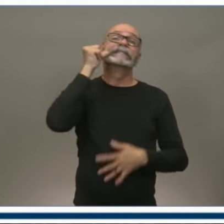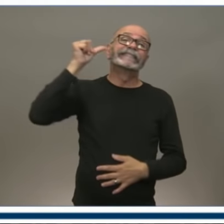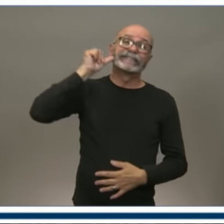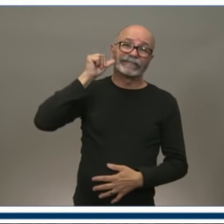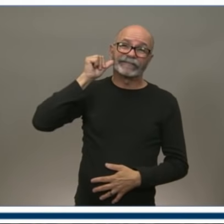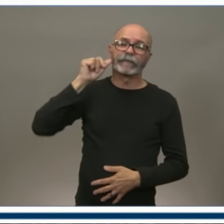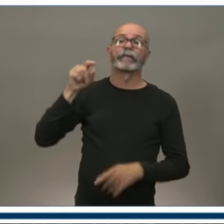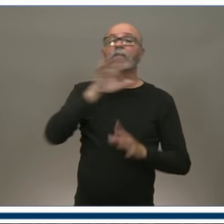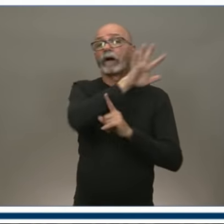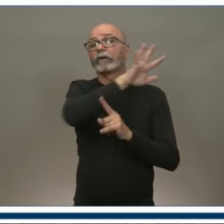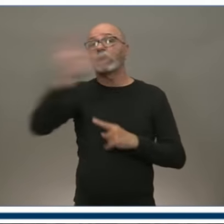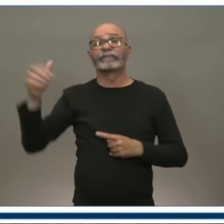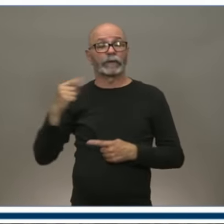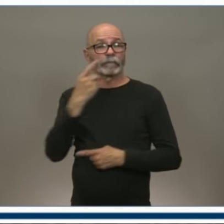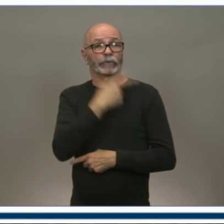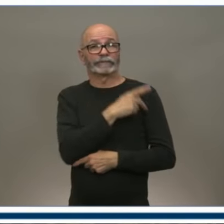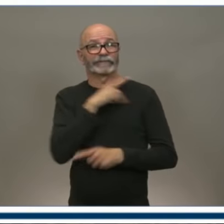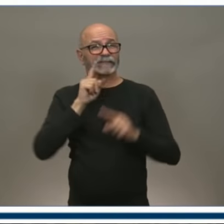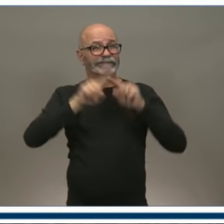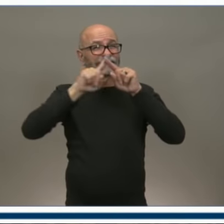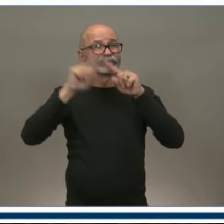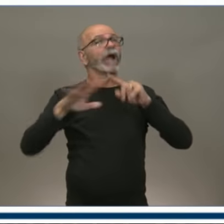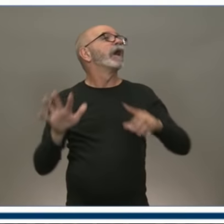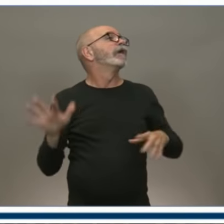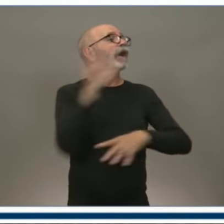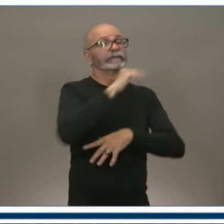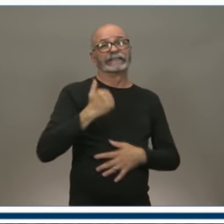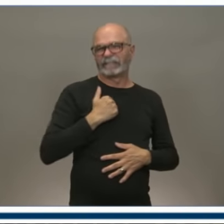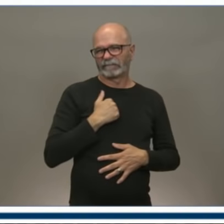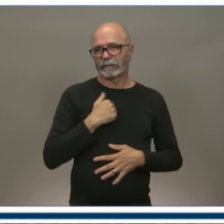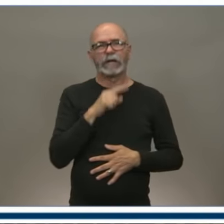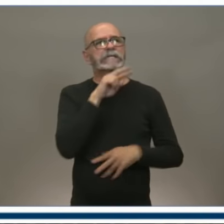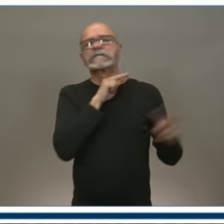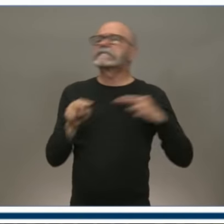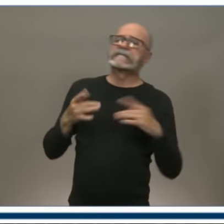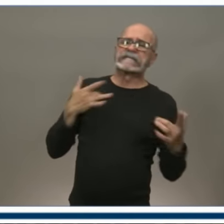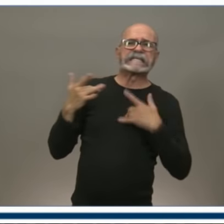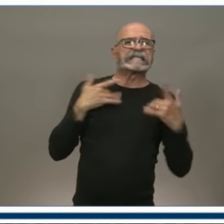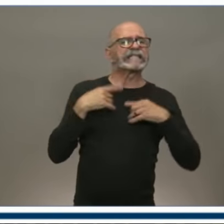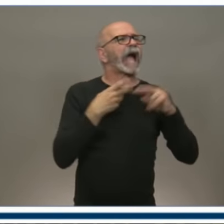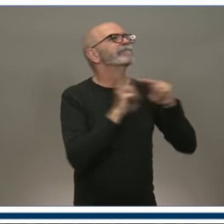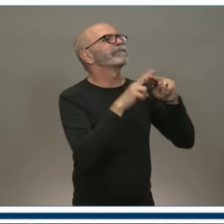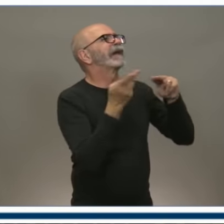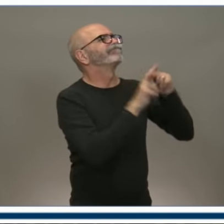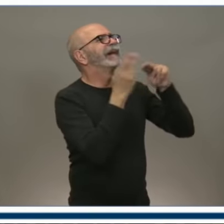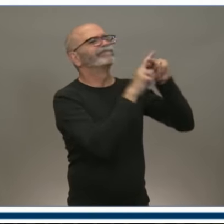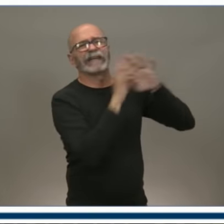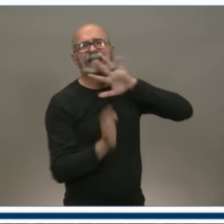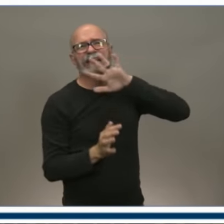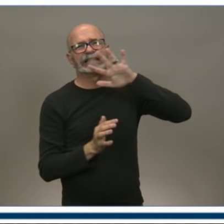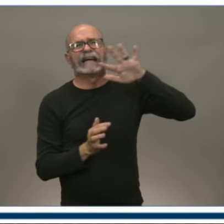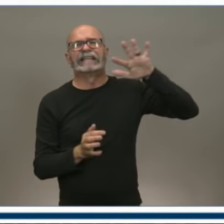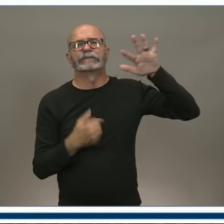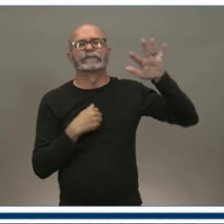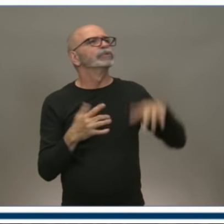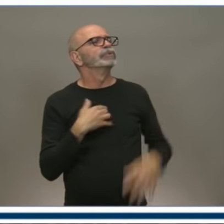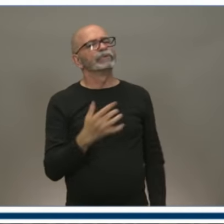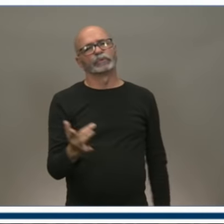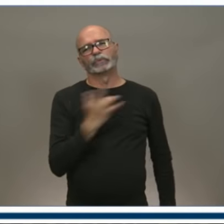in their province as they watched the numbers of cases continue to climb, and I feel for them and their residents and citizens of their respective